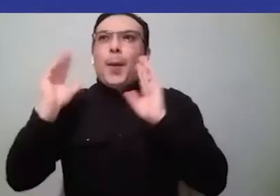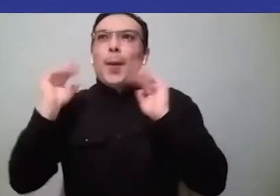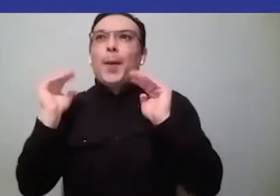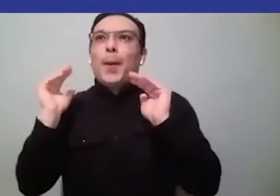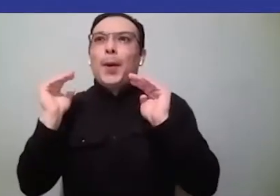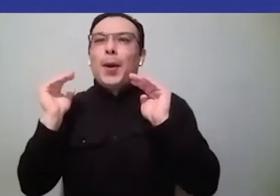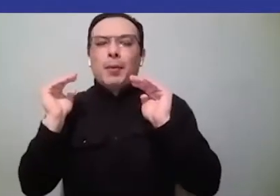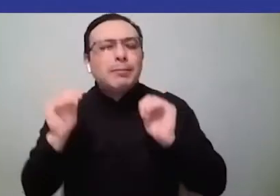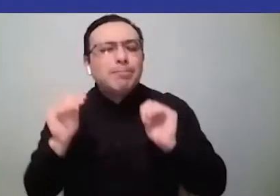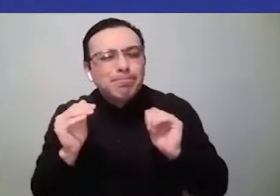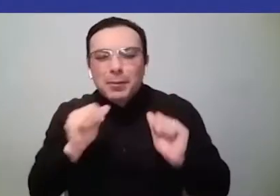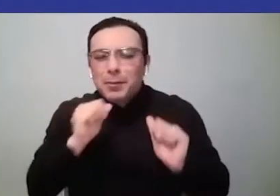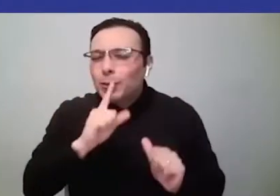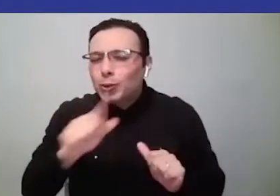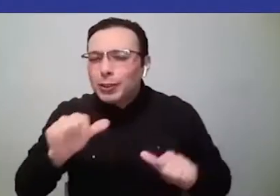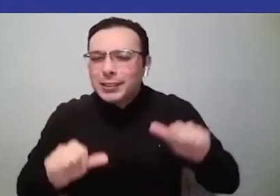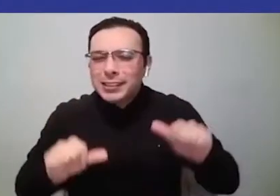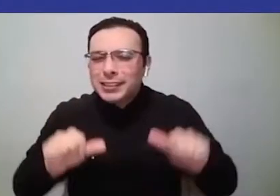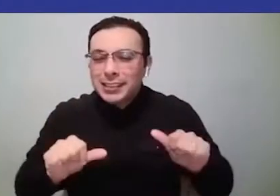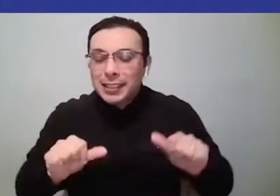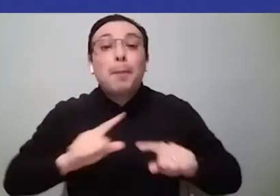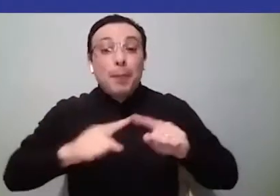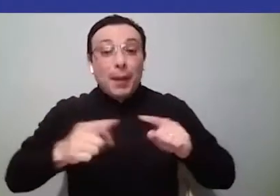Nicole, would you like to share?